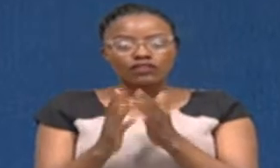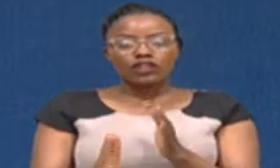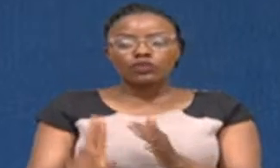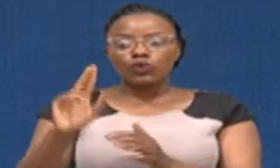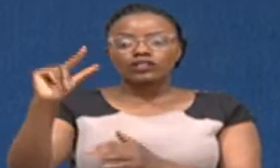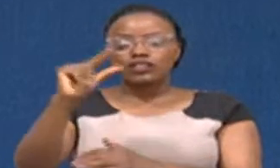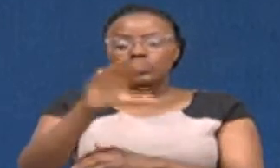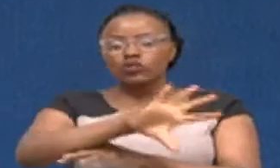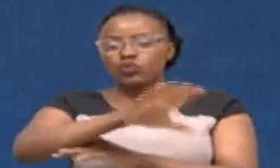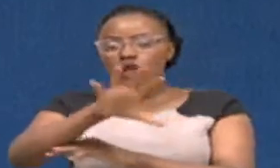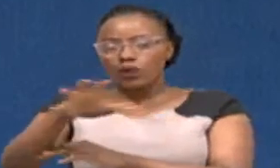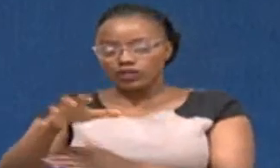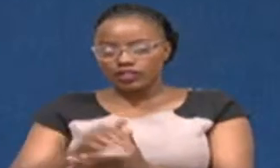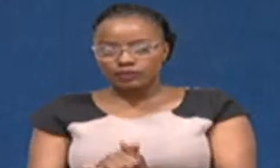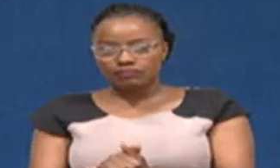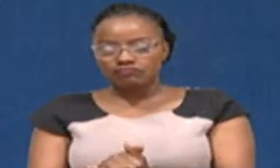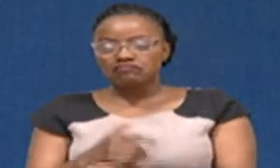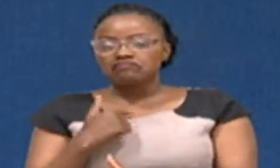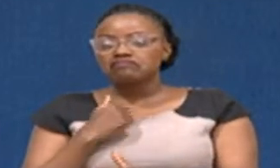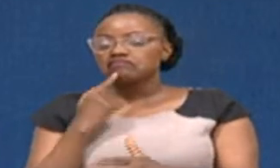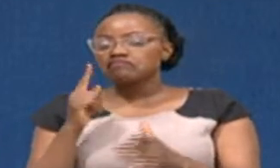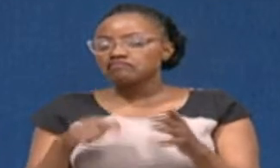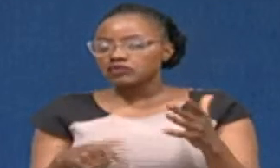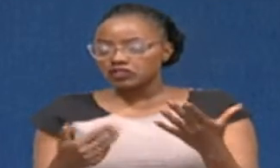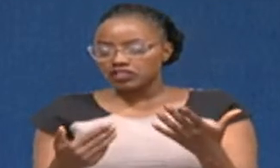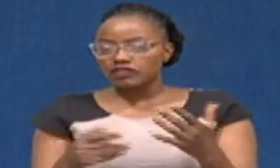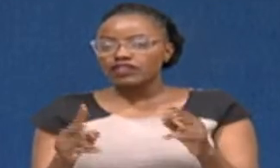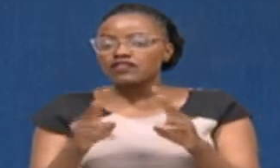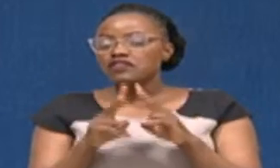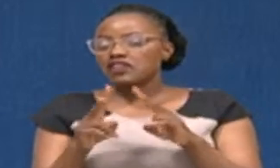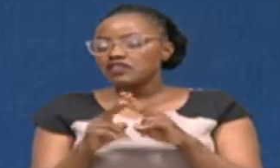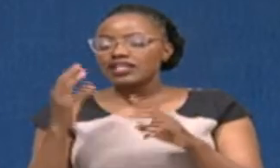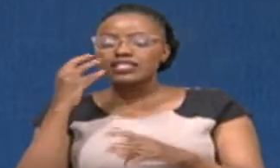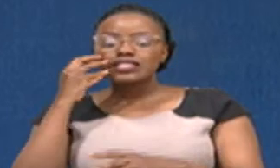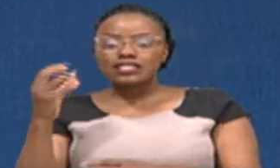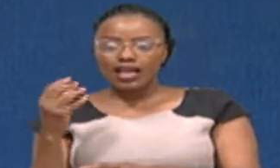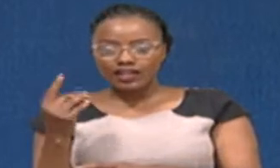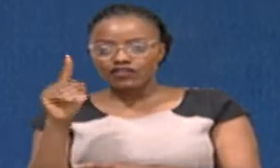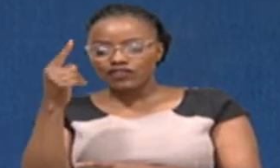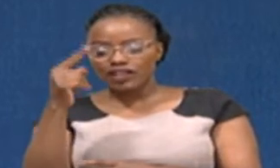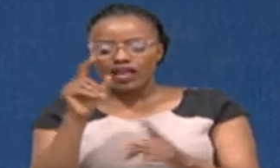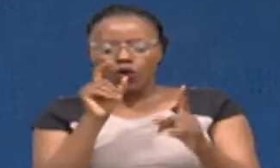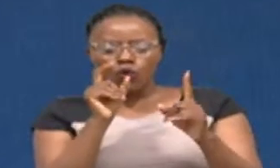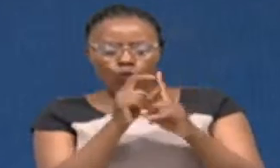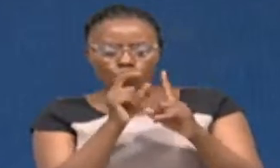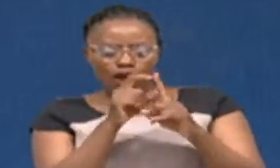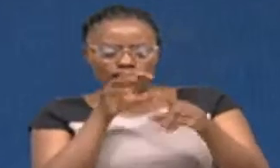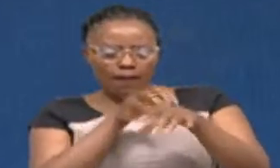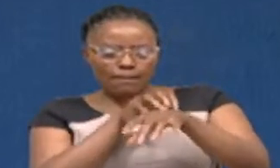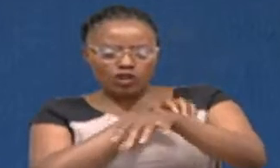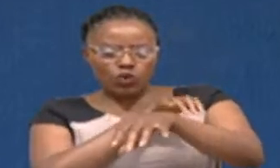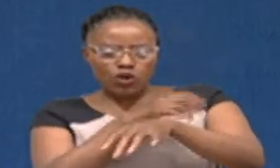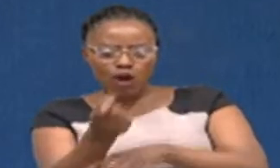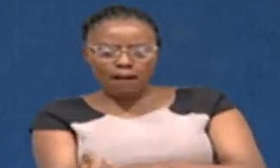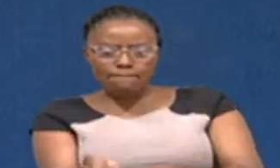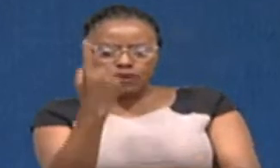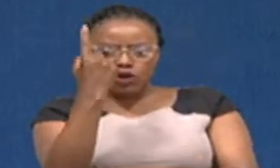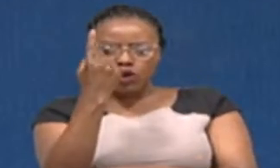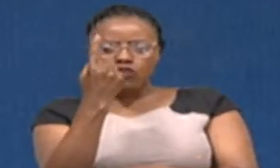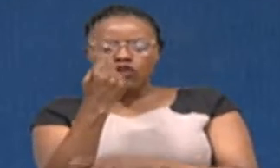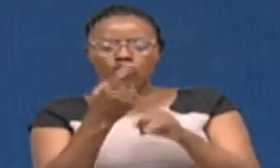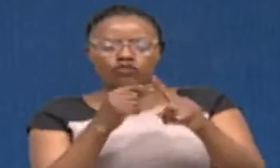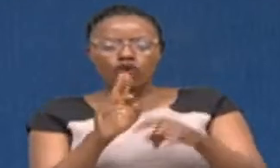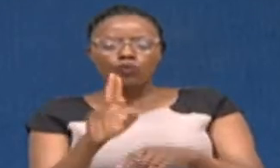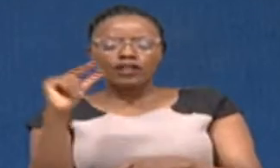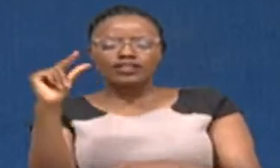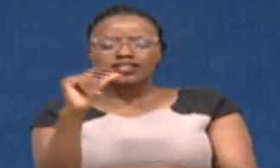Western Gishu. Let me say, it is very unfortunate, first of all, that the word Madowadowa might have come from